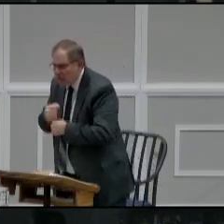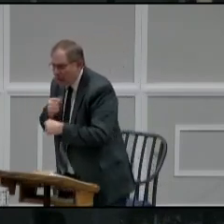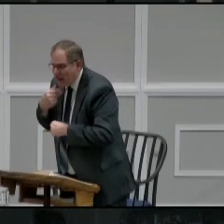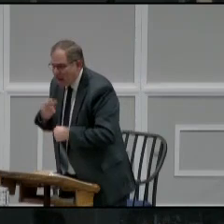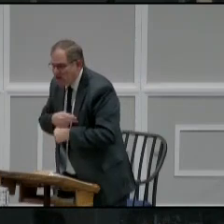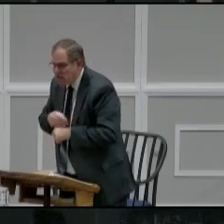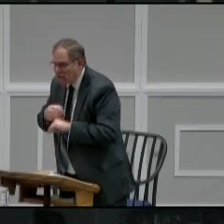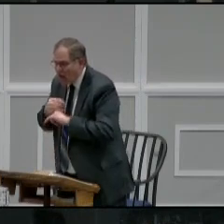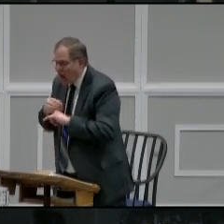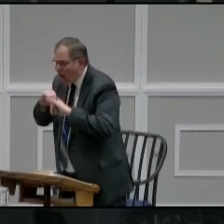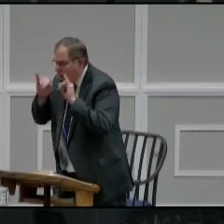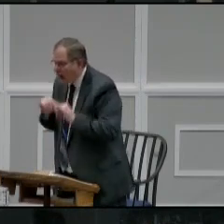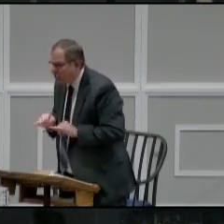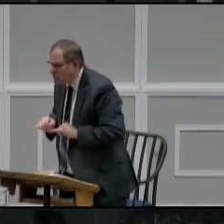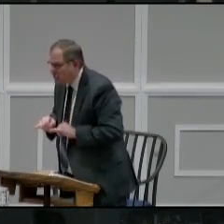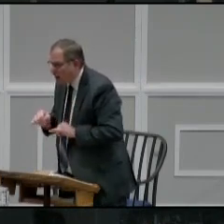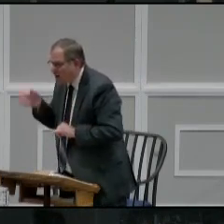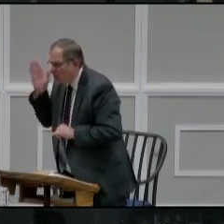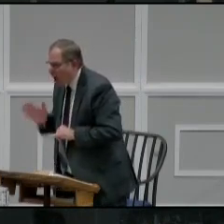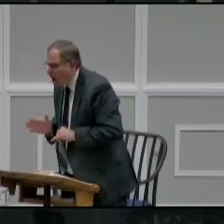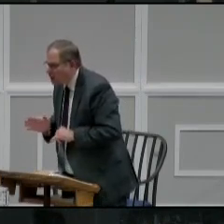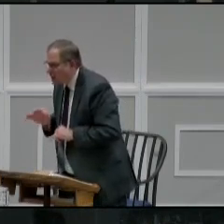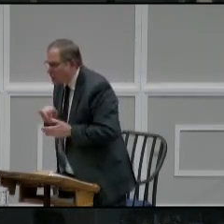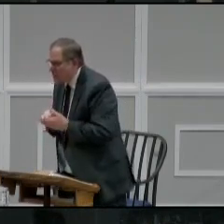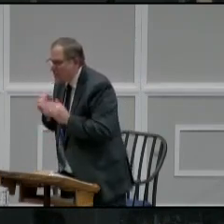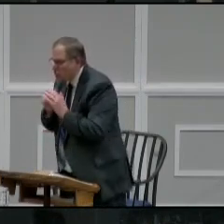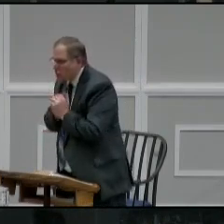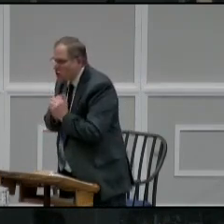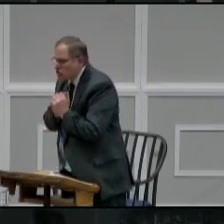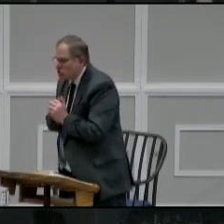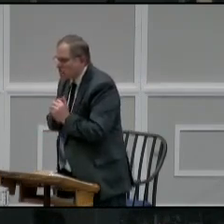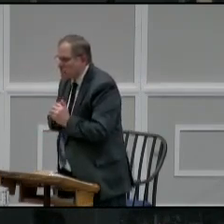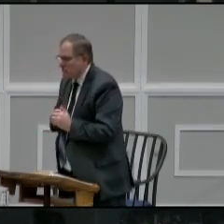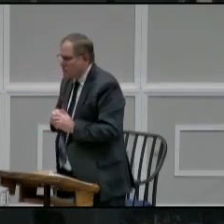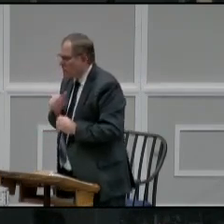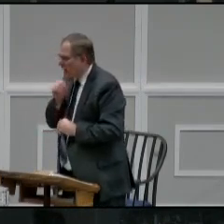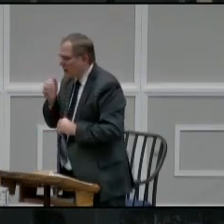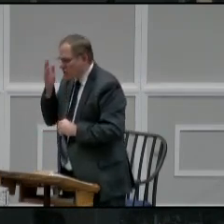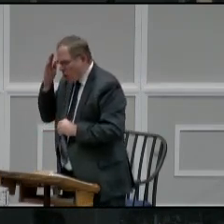But I don't know about you, but I start looking inward and I realize, man, I'm made of the same stuff they were.